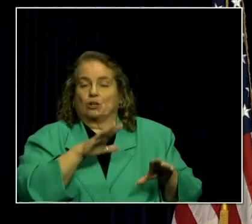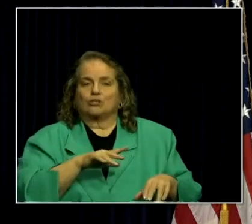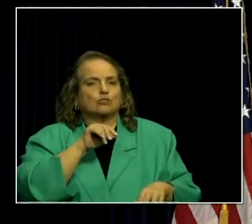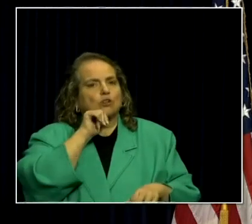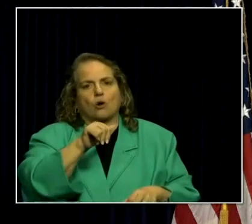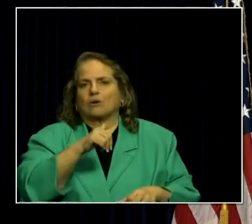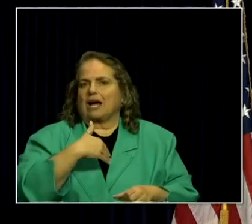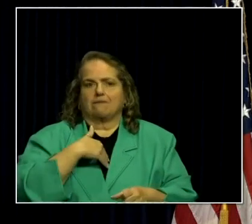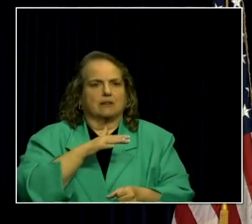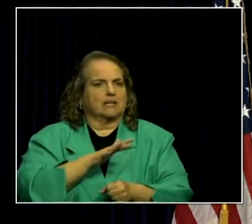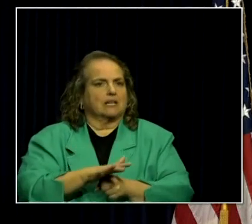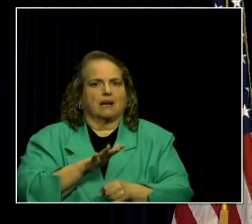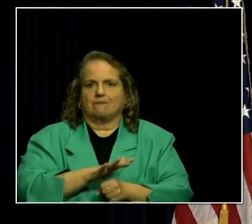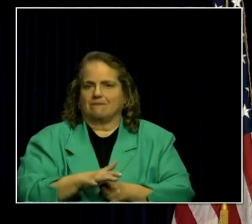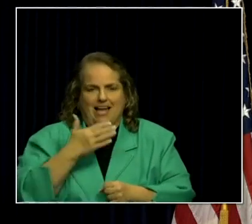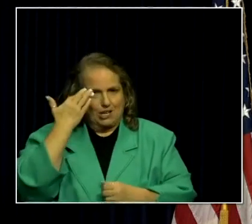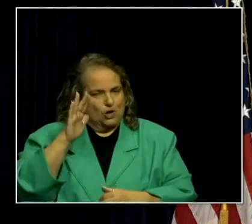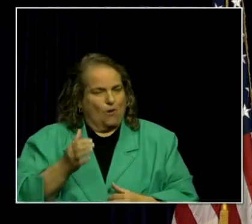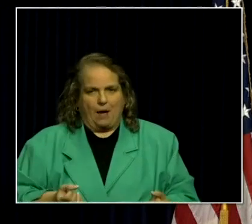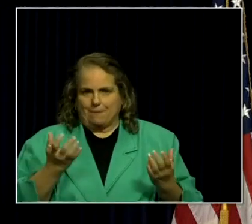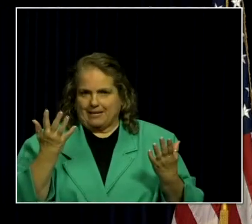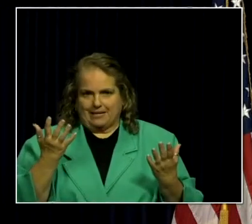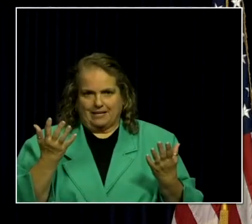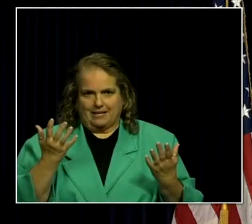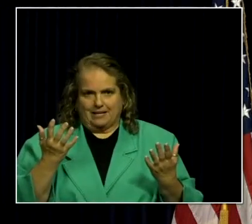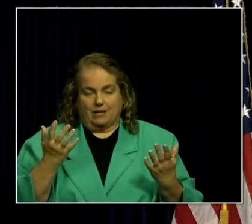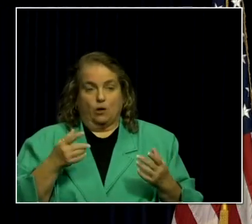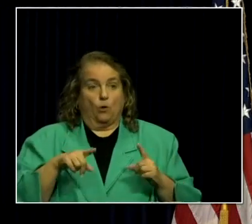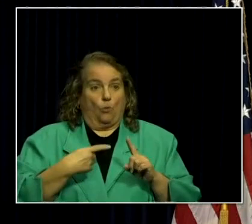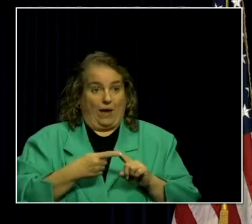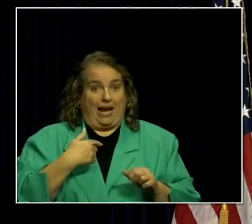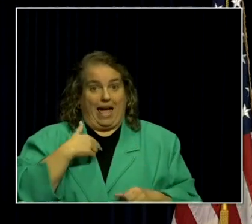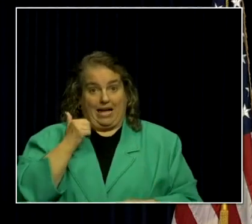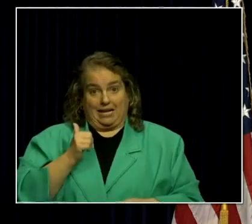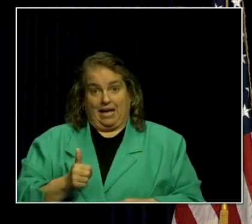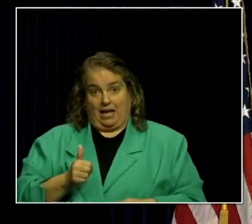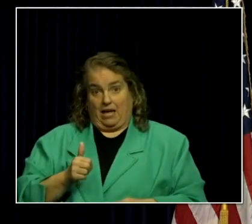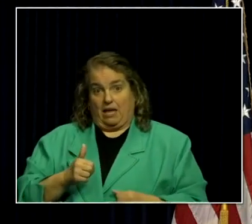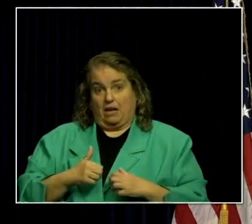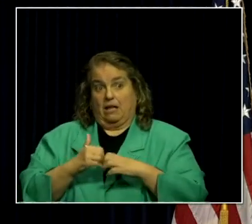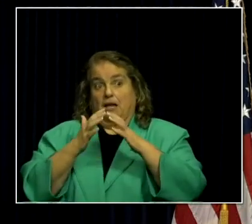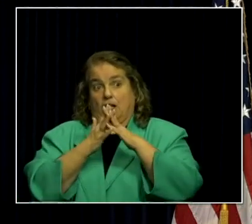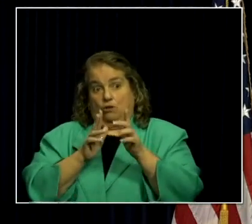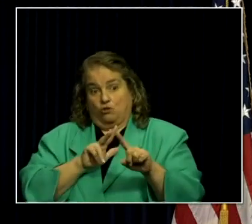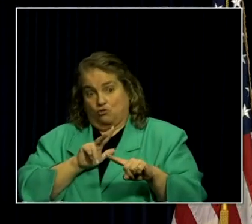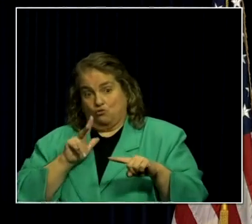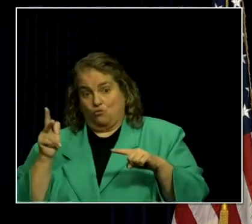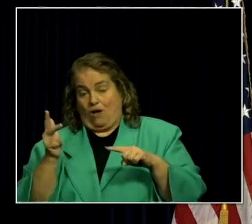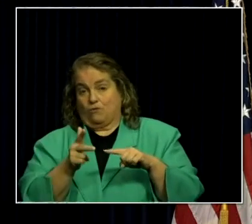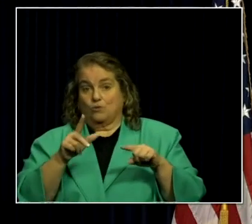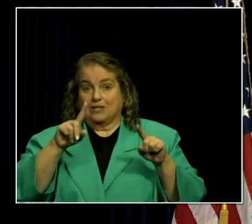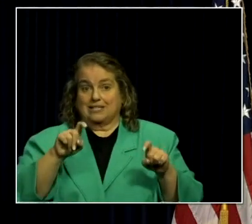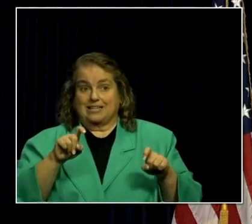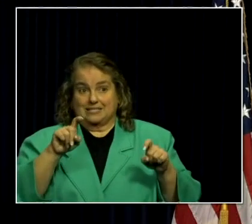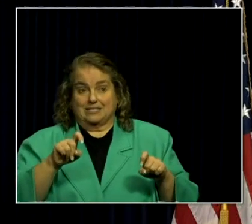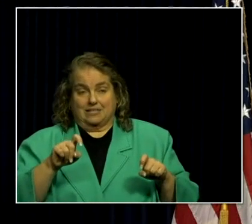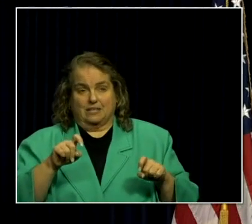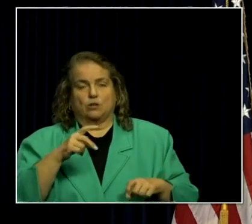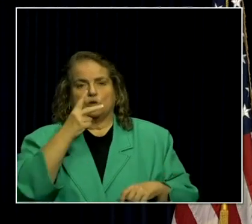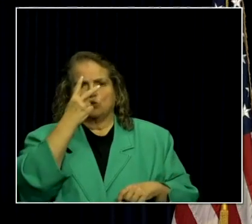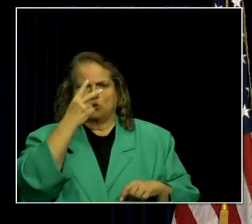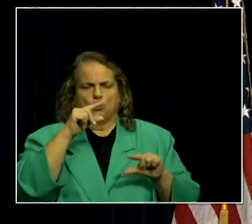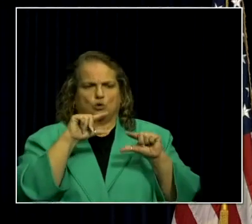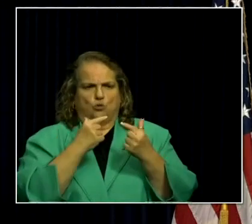protective equipment. So when we are able to launch the drive-through testing that we want to, we're going to prioritize two major